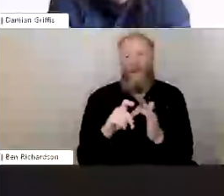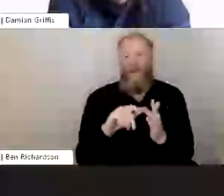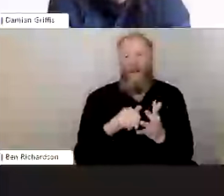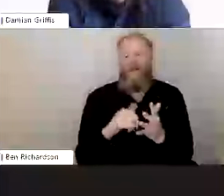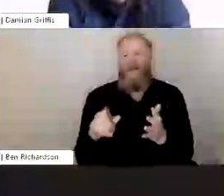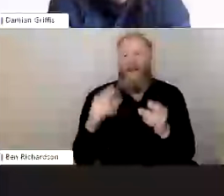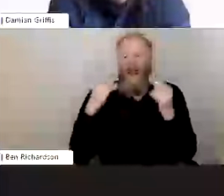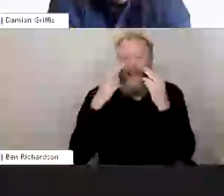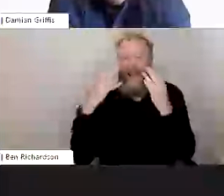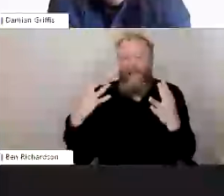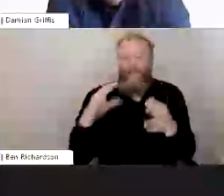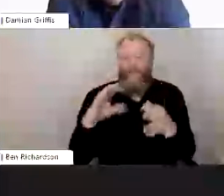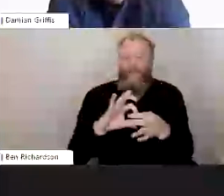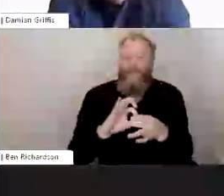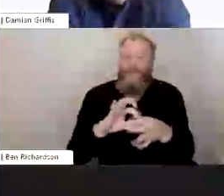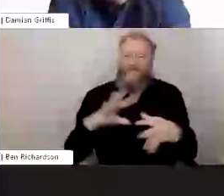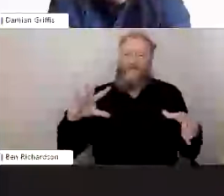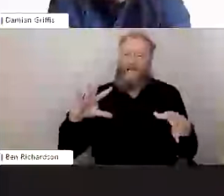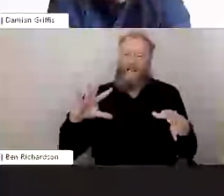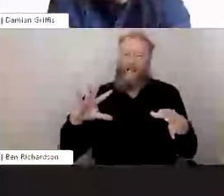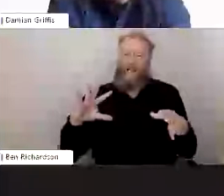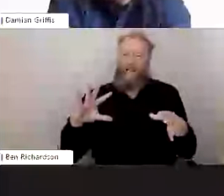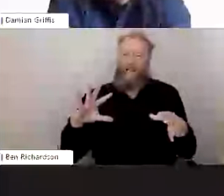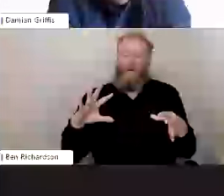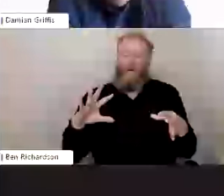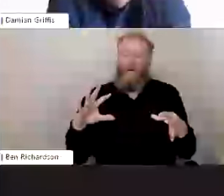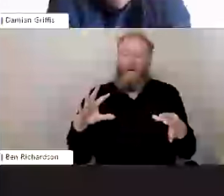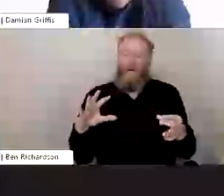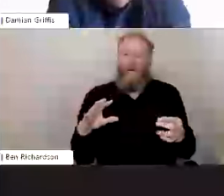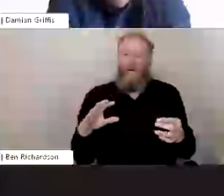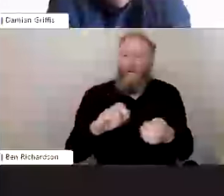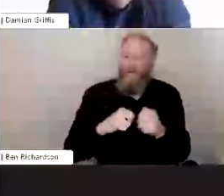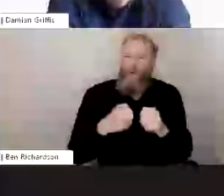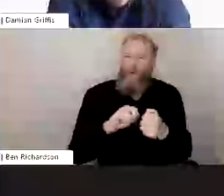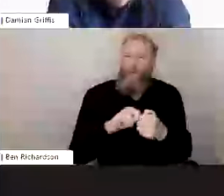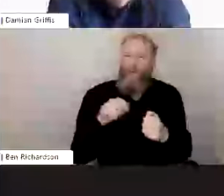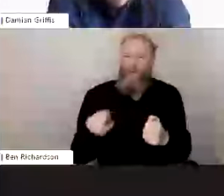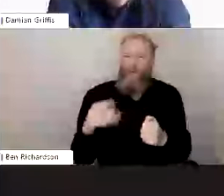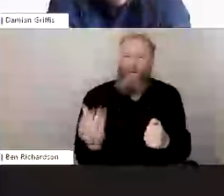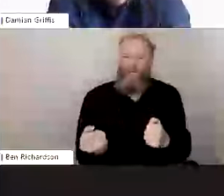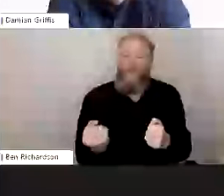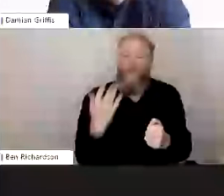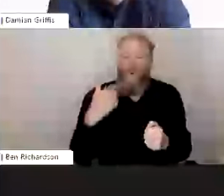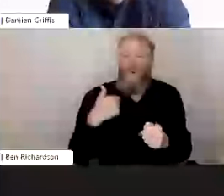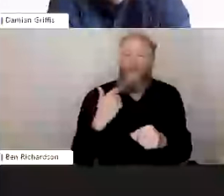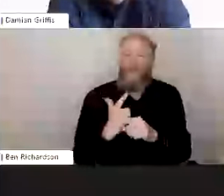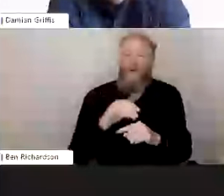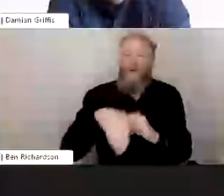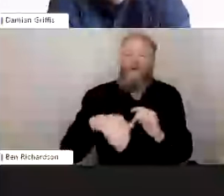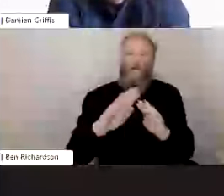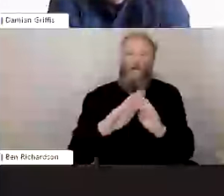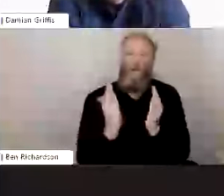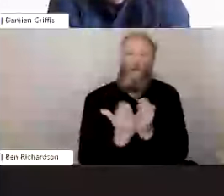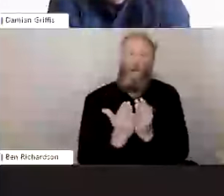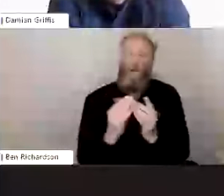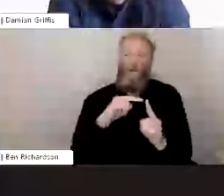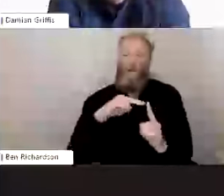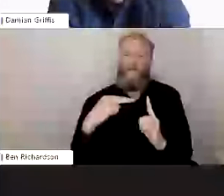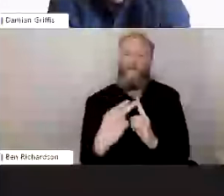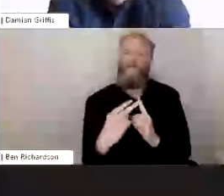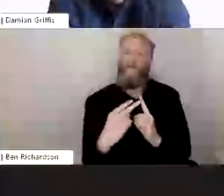disconnect or problem there. Interestingly, when I talk about this worldview with people